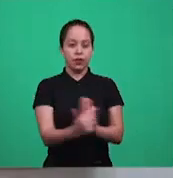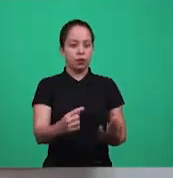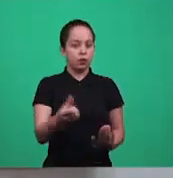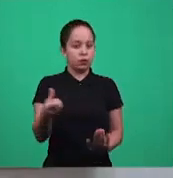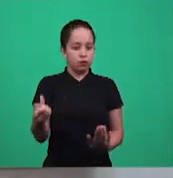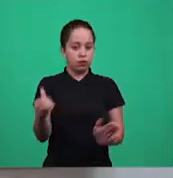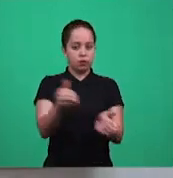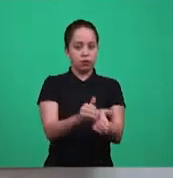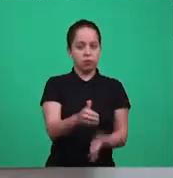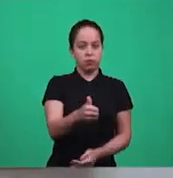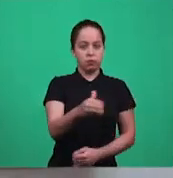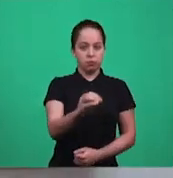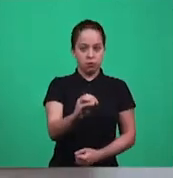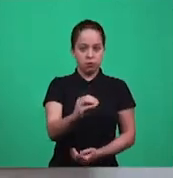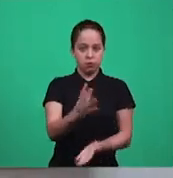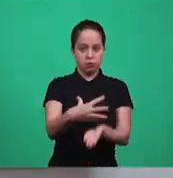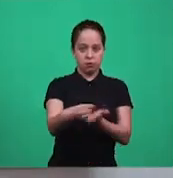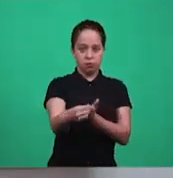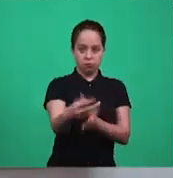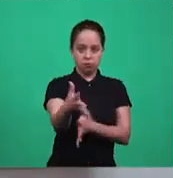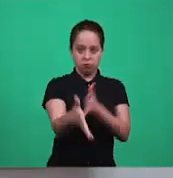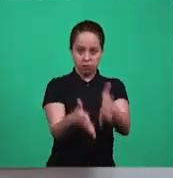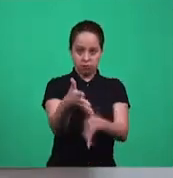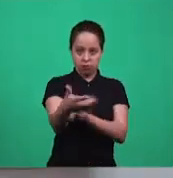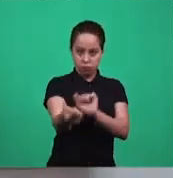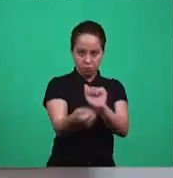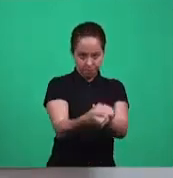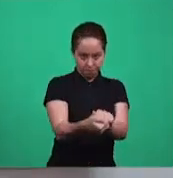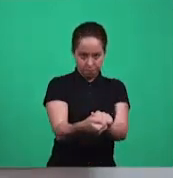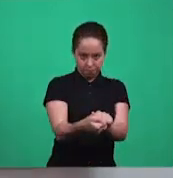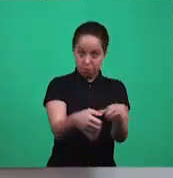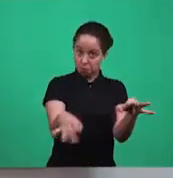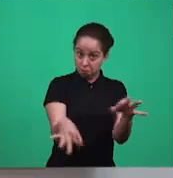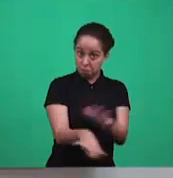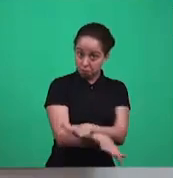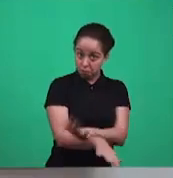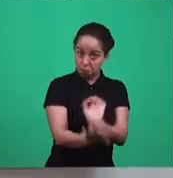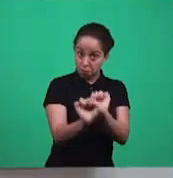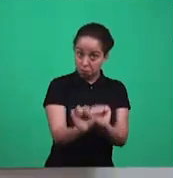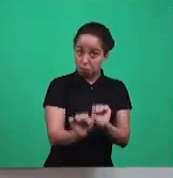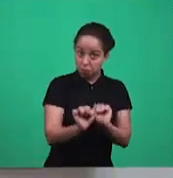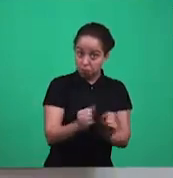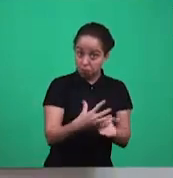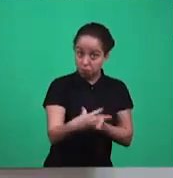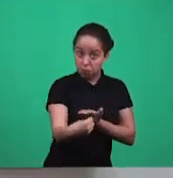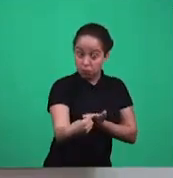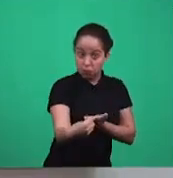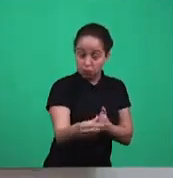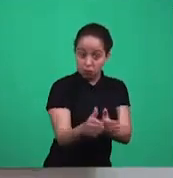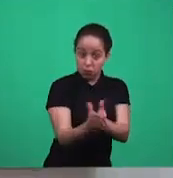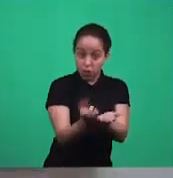verse 6 to 10. Are you ready, everybody?